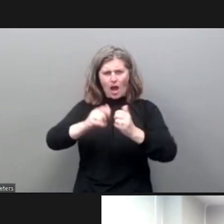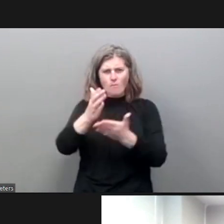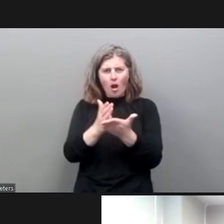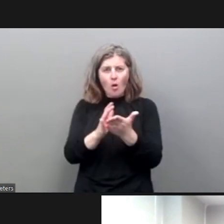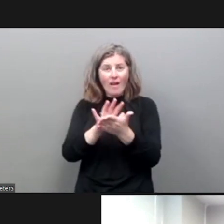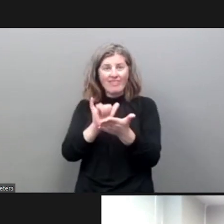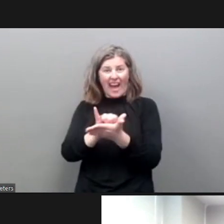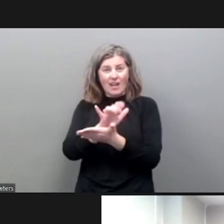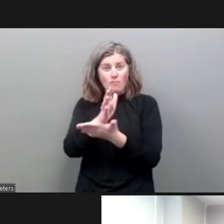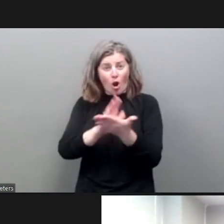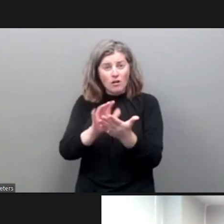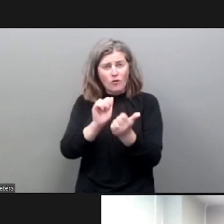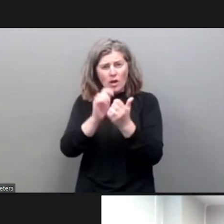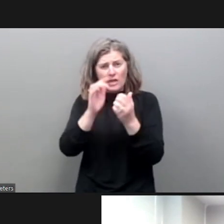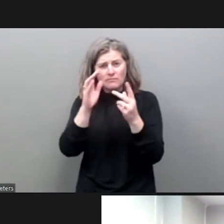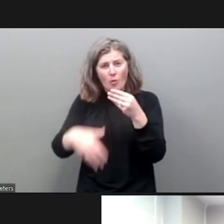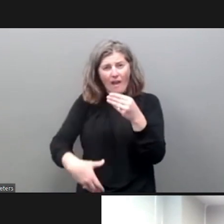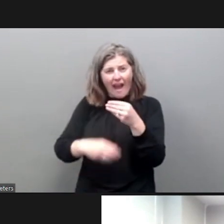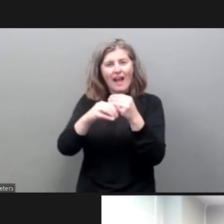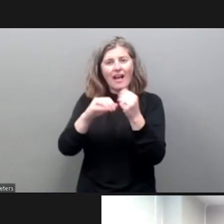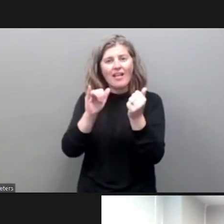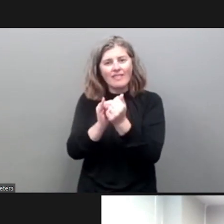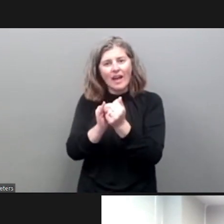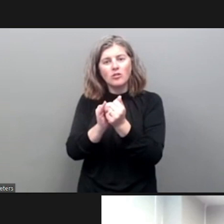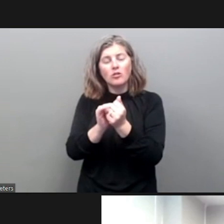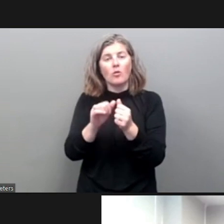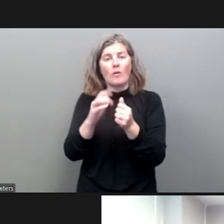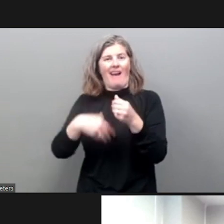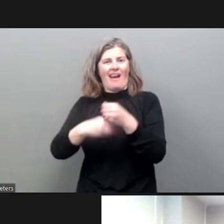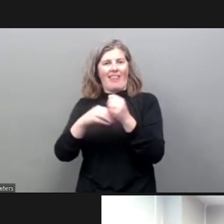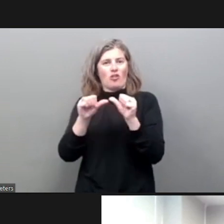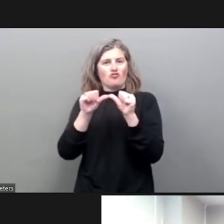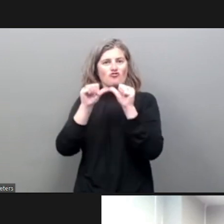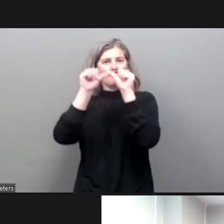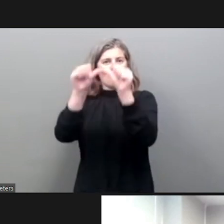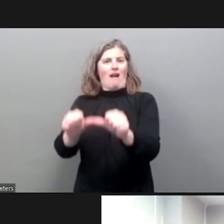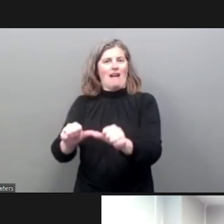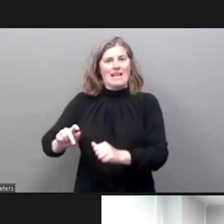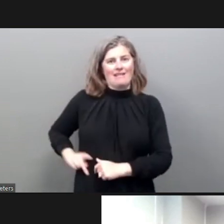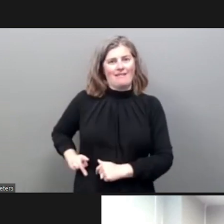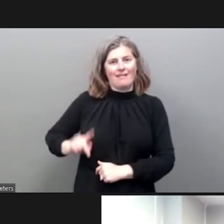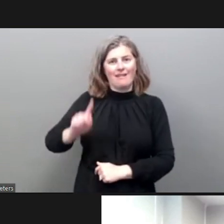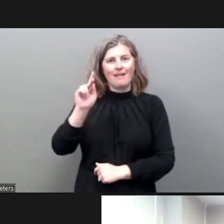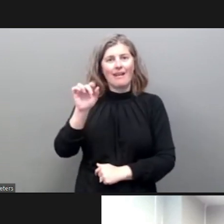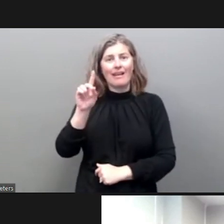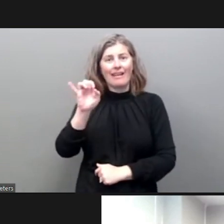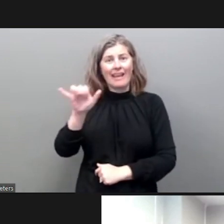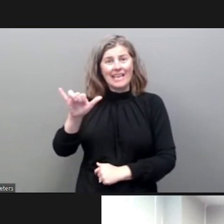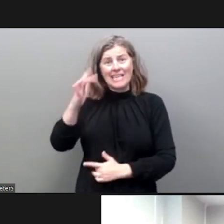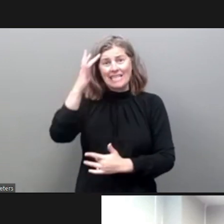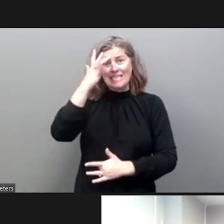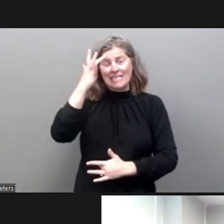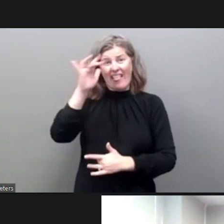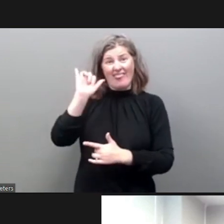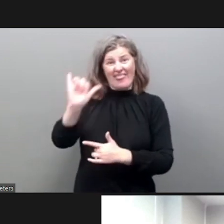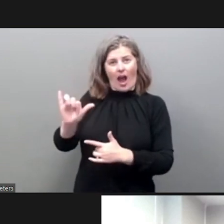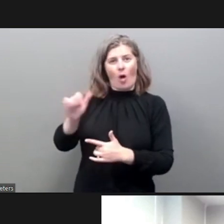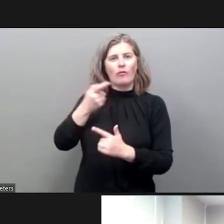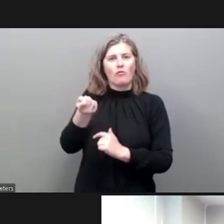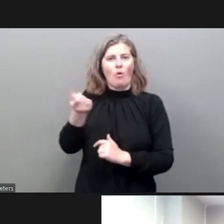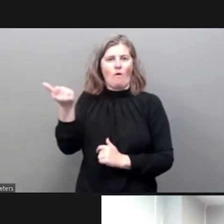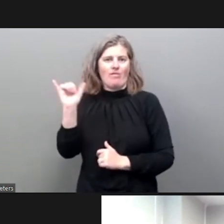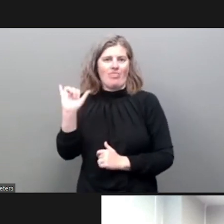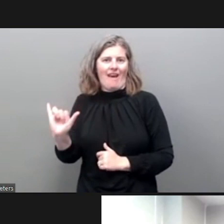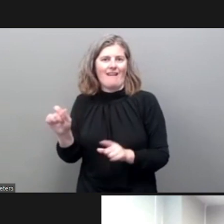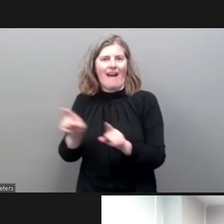that chronic kidney disease, which often disproportionately affects people of color, to take that out as